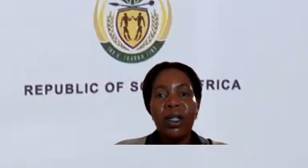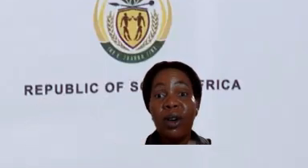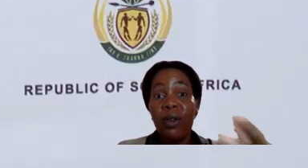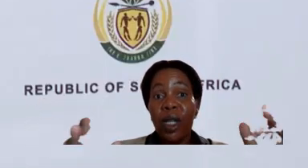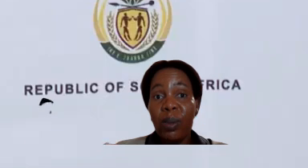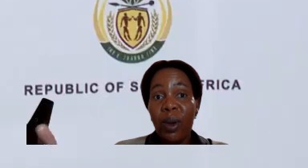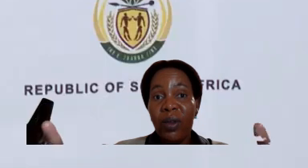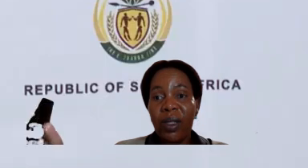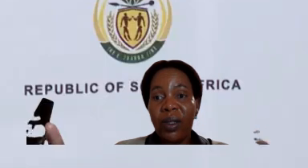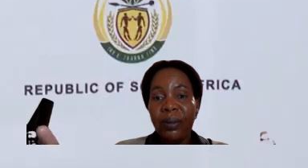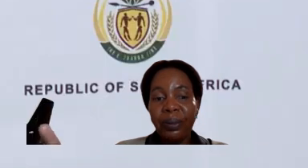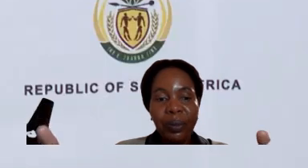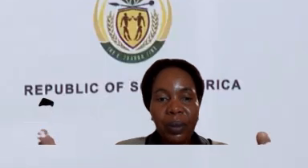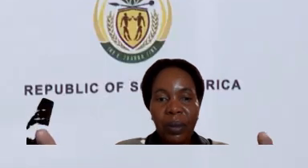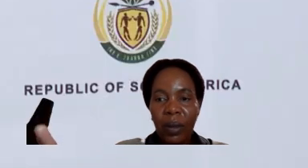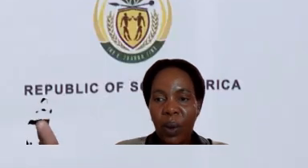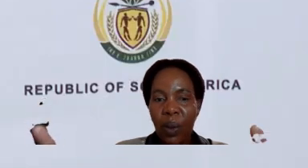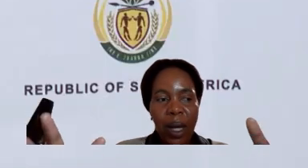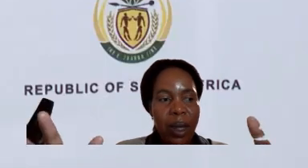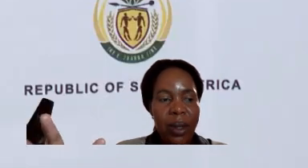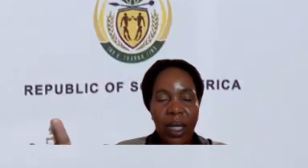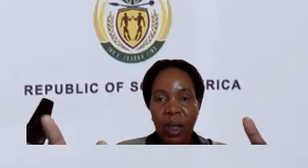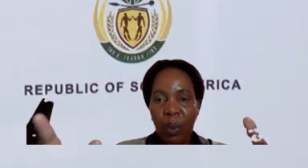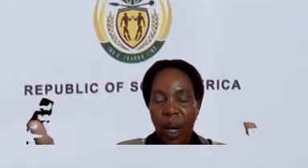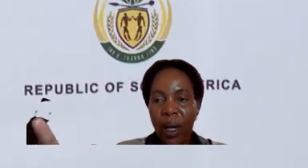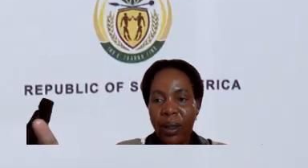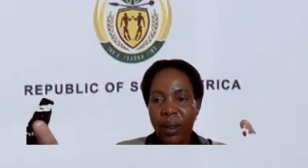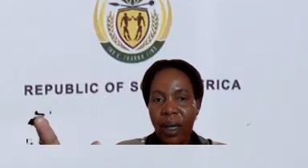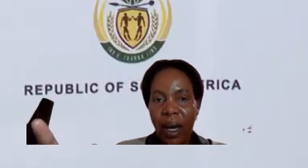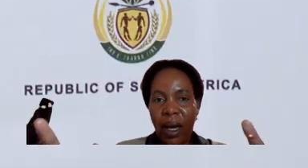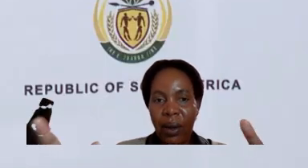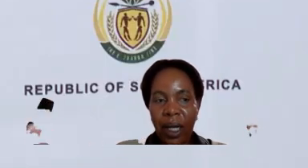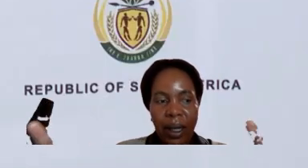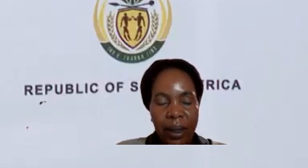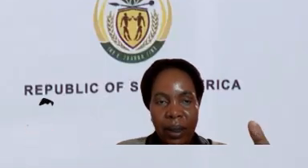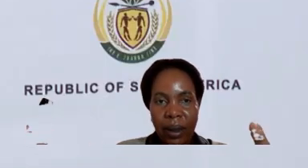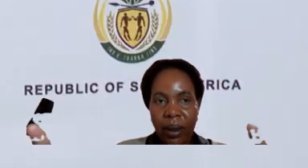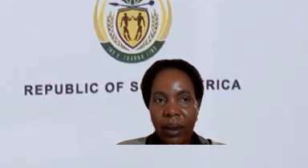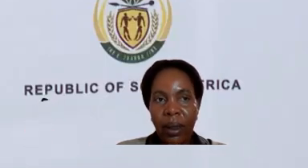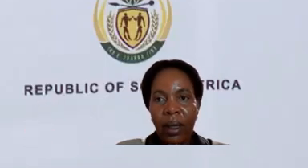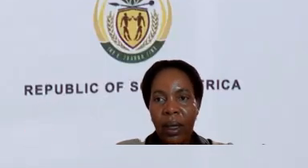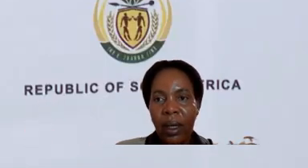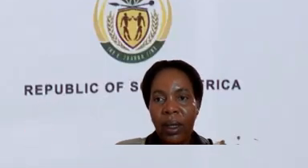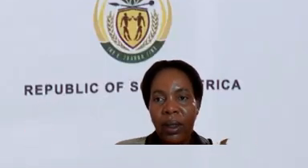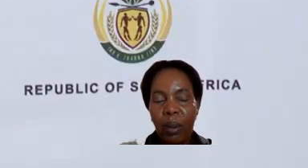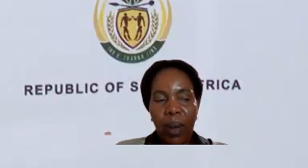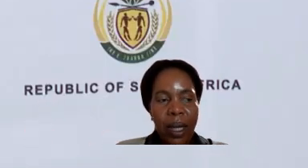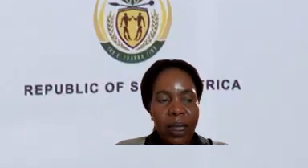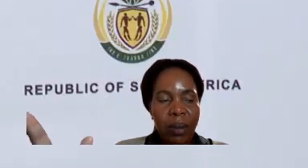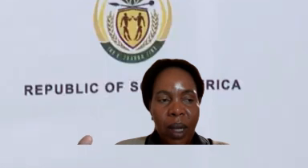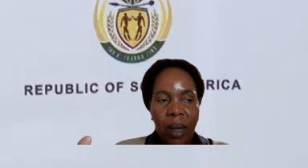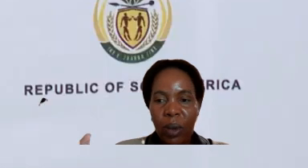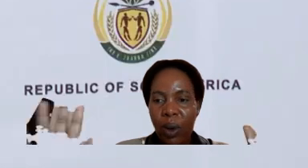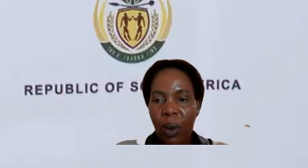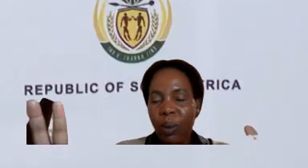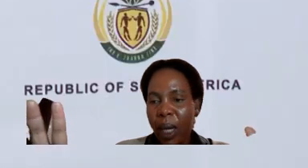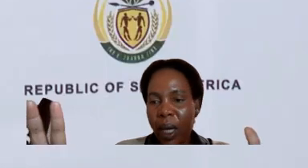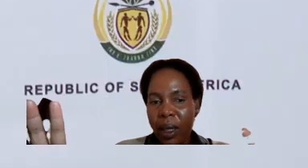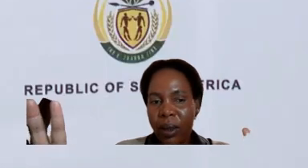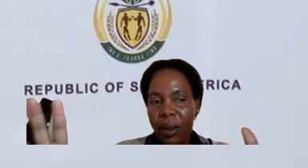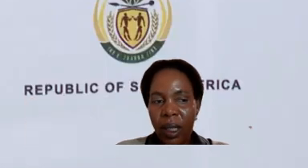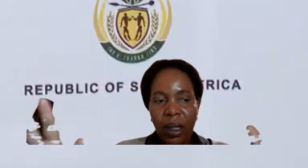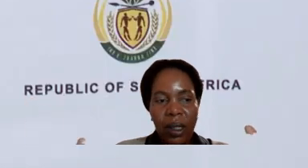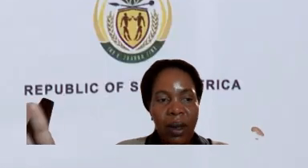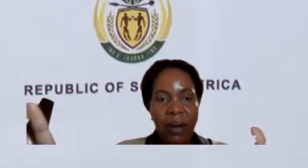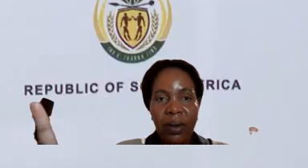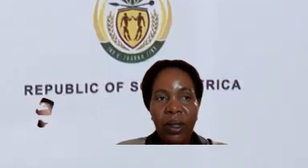is, it's Northwest Province where these mines are located. So the platinum gold